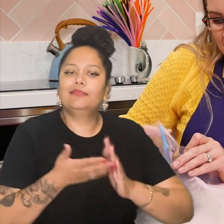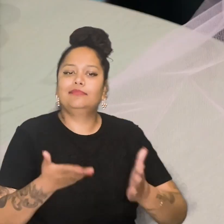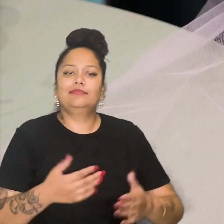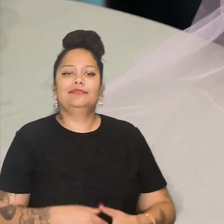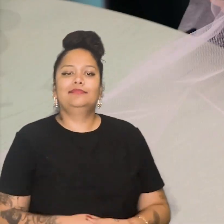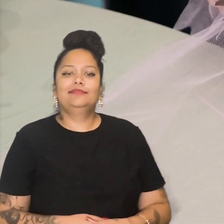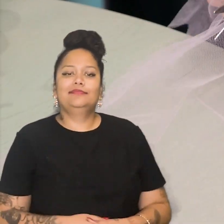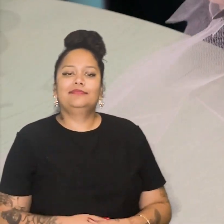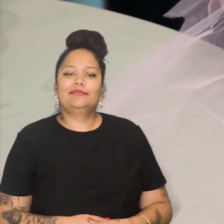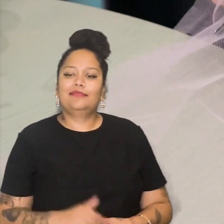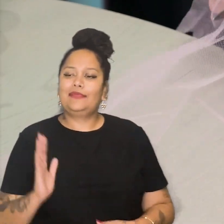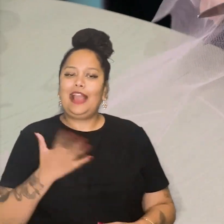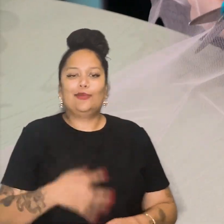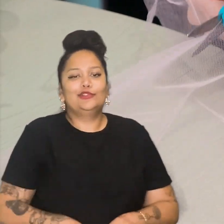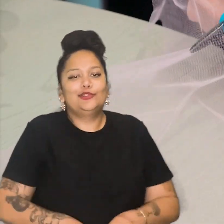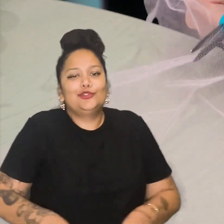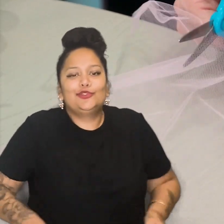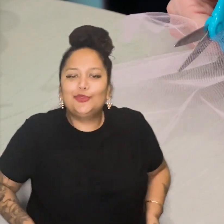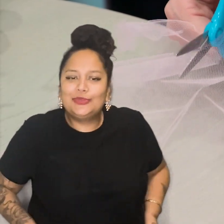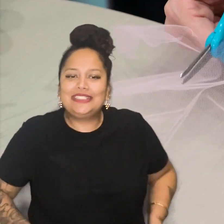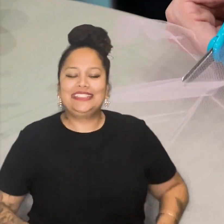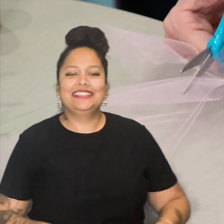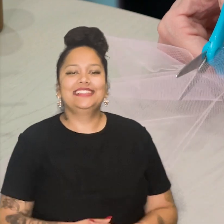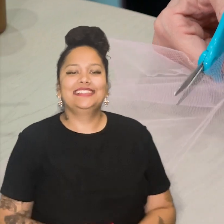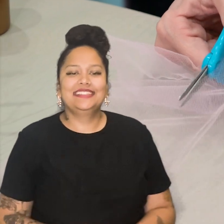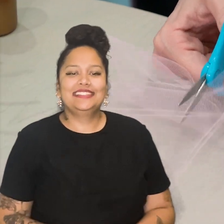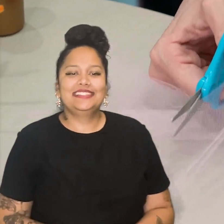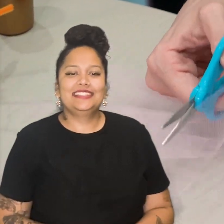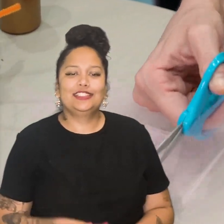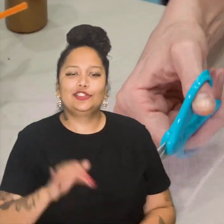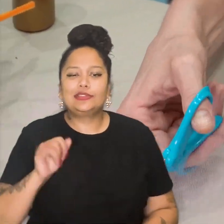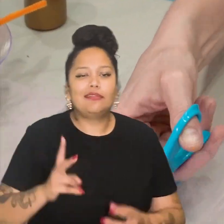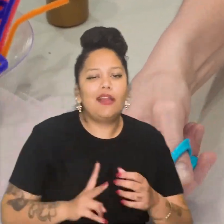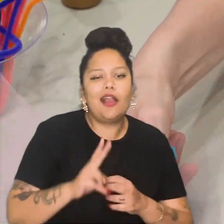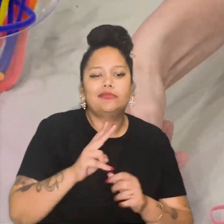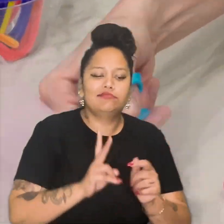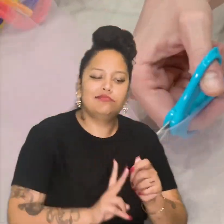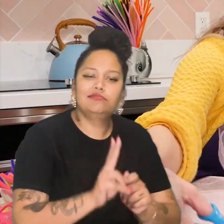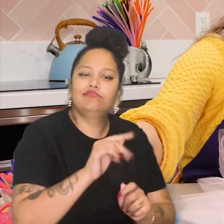tutu. You just cut all the way down.